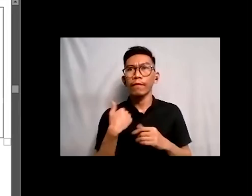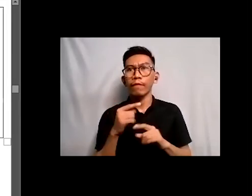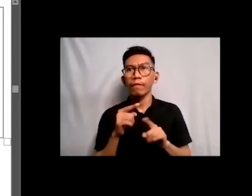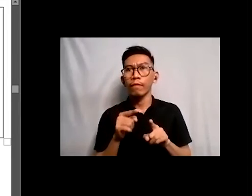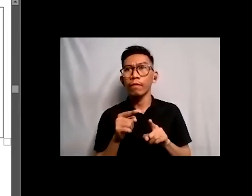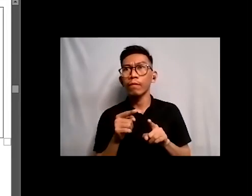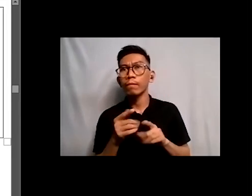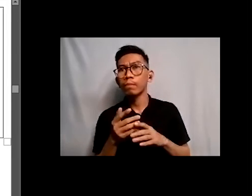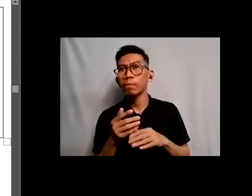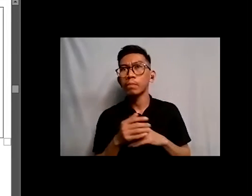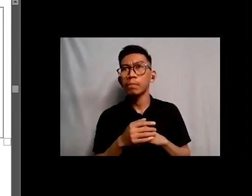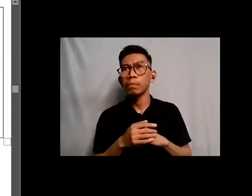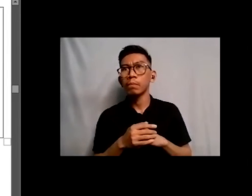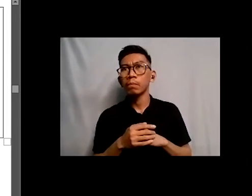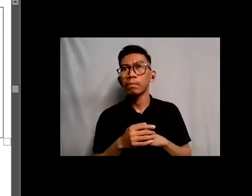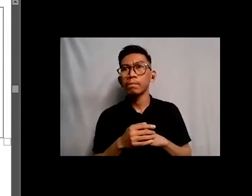I'm just waiting for the spotlight.